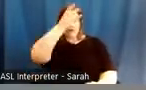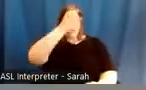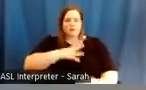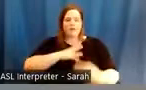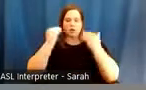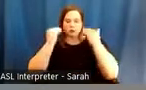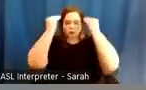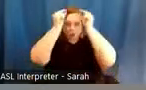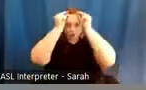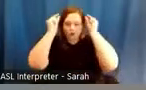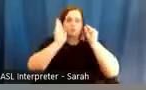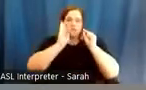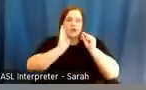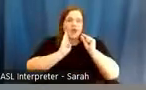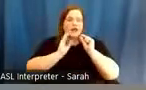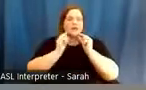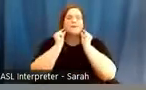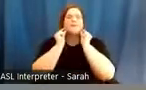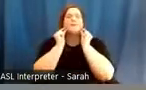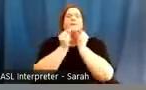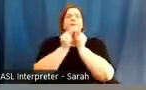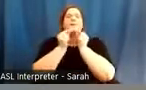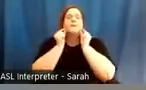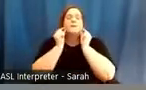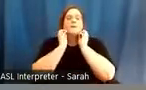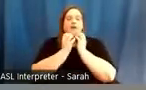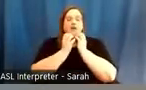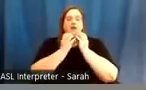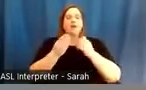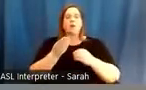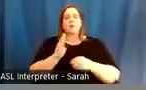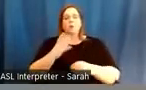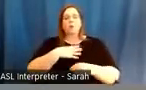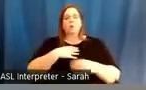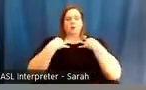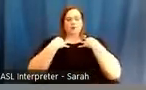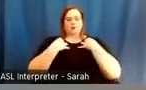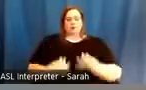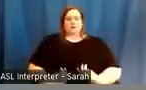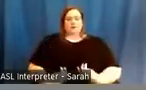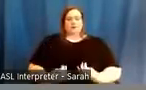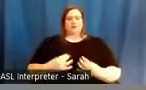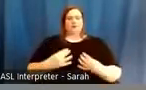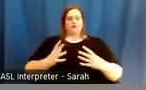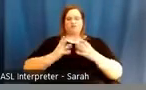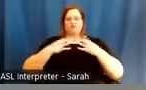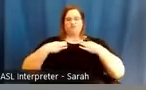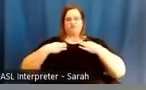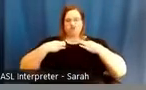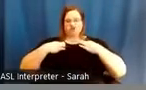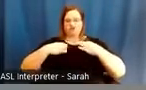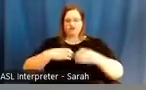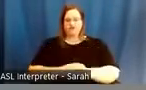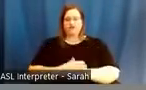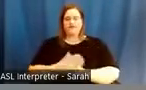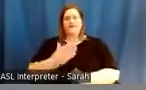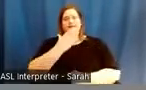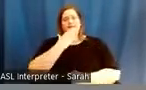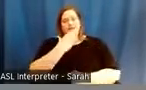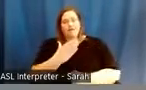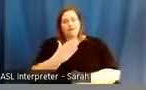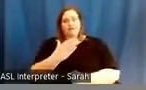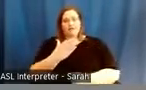small short beard at this point as well, and wearing a blue and white striped dress shirt. Thank you for having